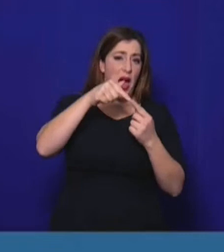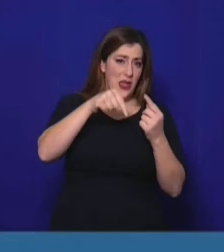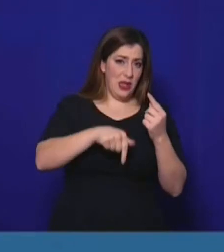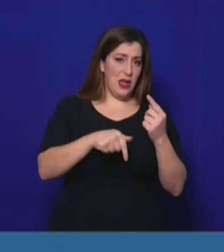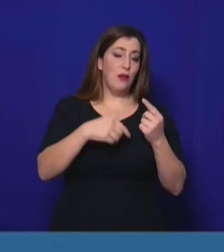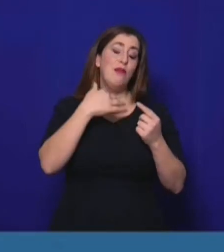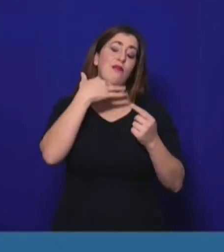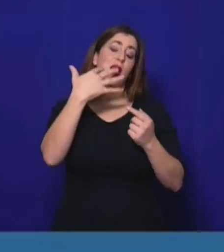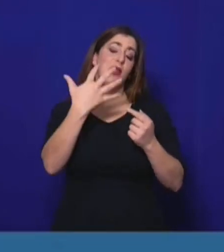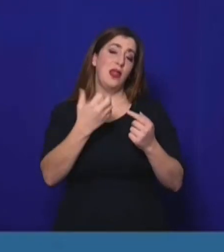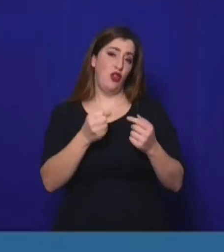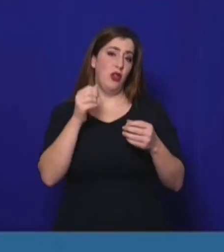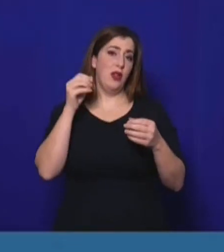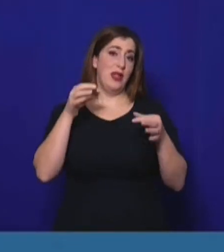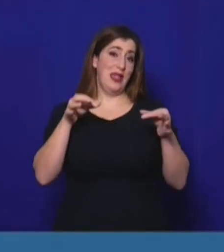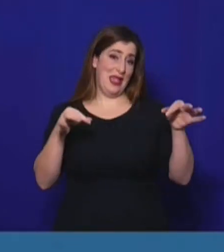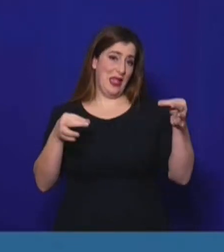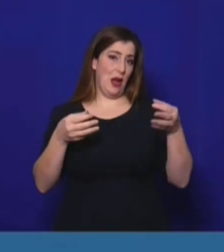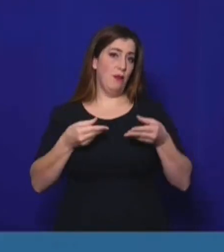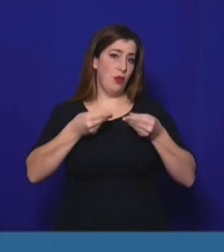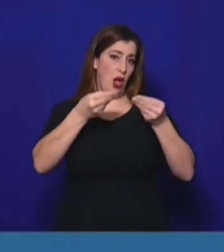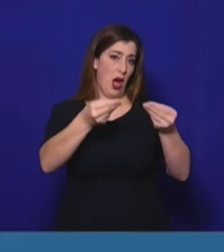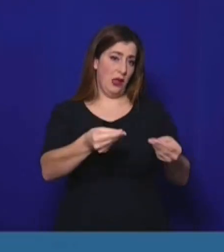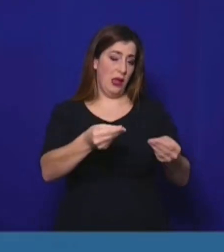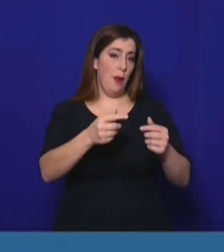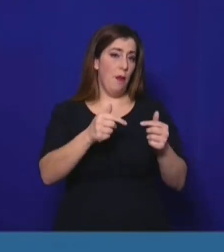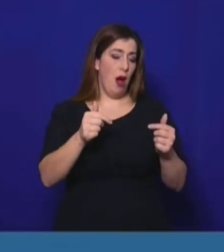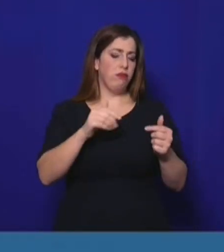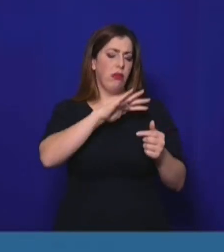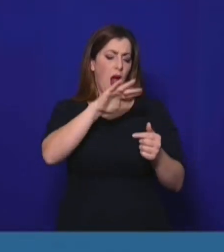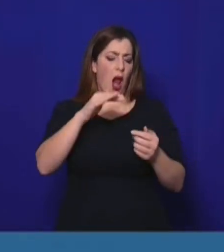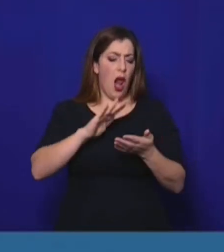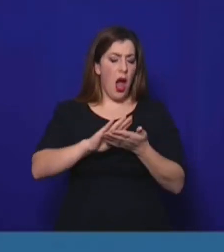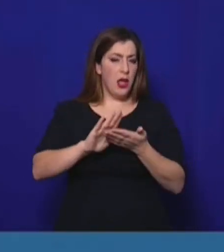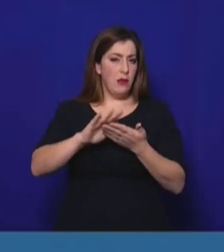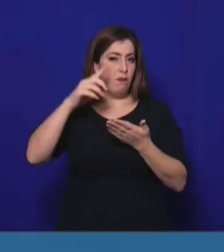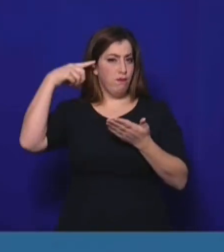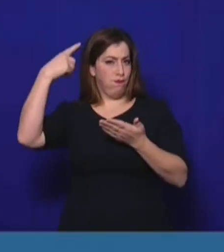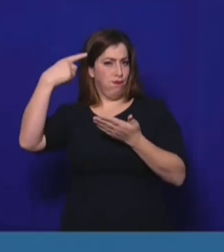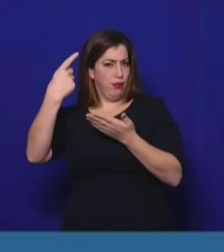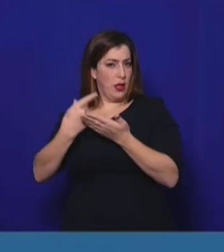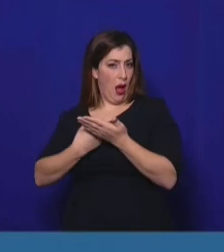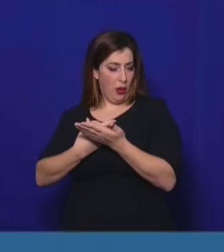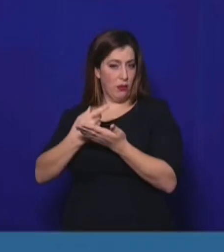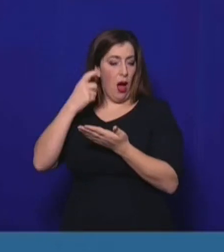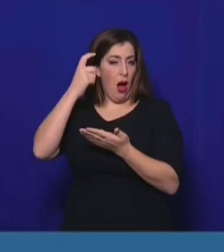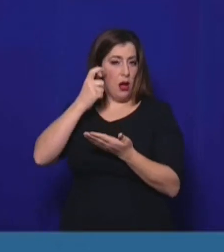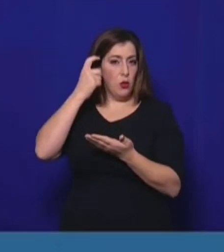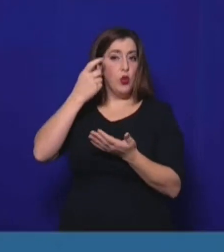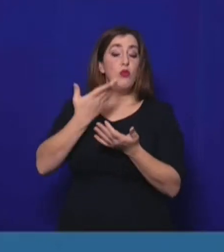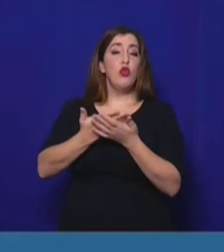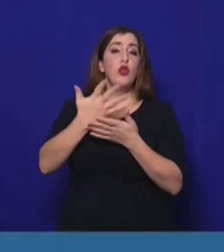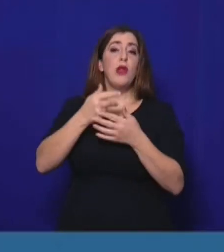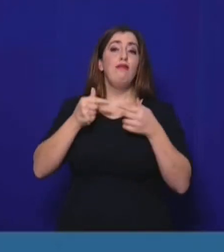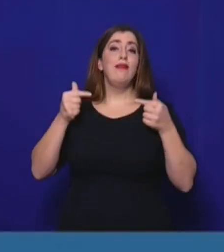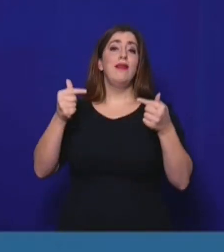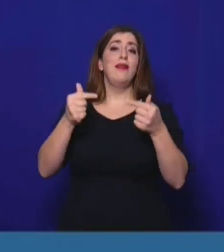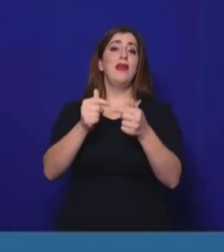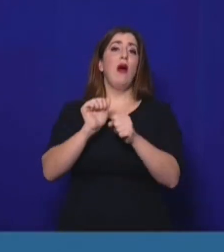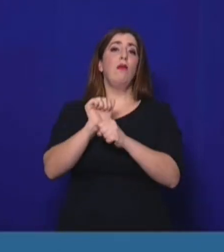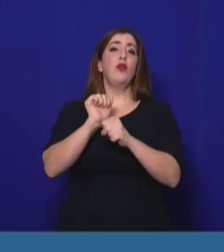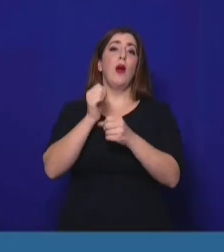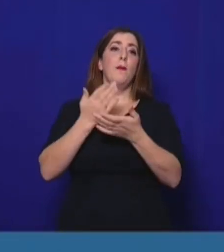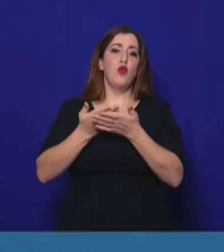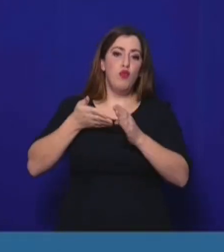litra għaliex propju għandna l-pjan biex aħna jkollna tim li jkun jista' propju jiġi laqamhom fid-dar